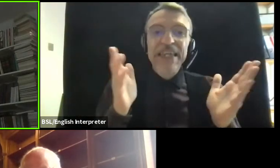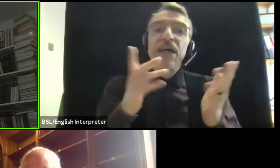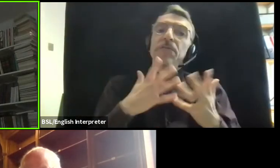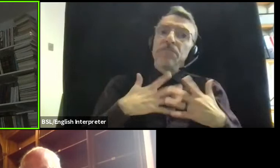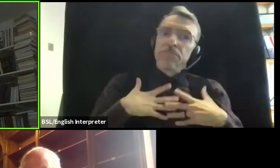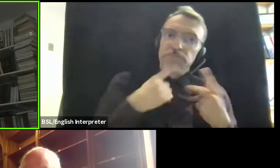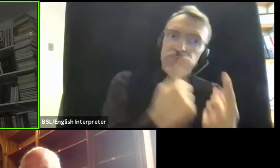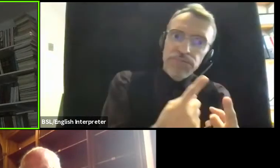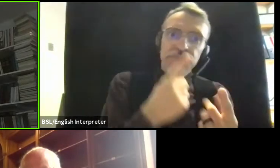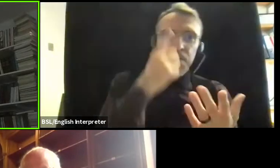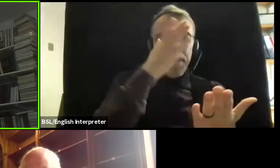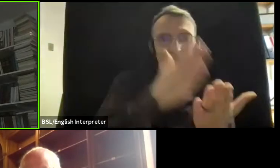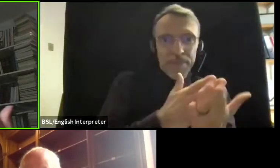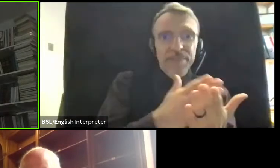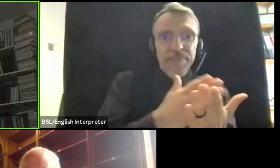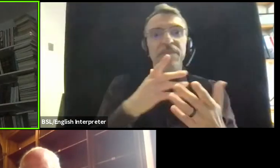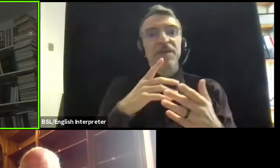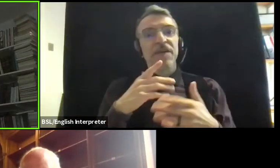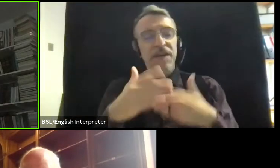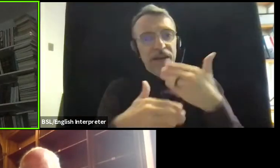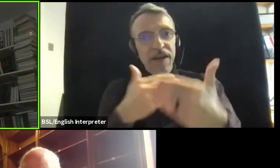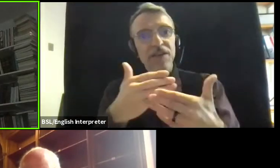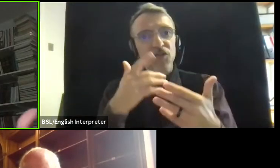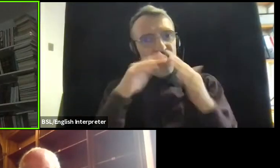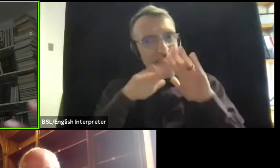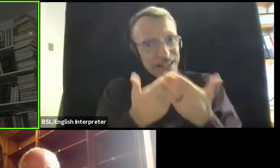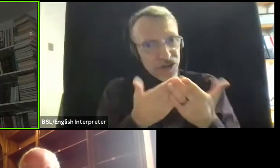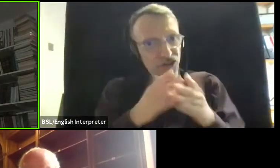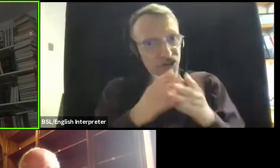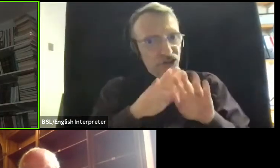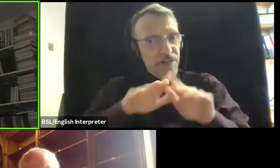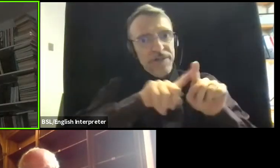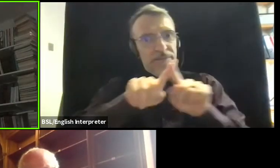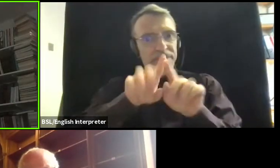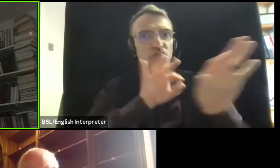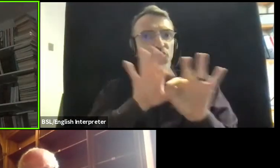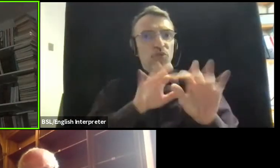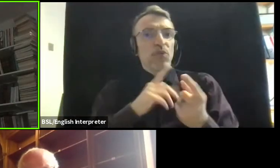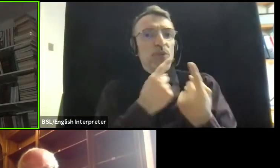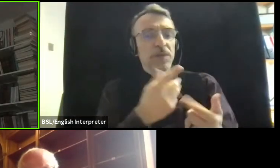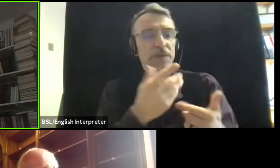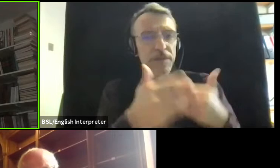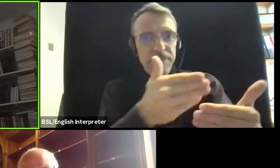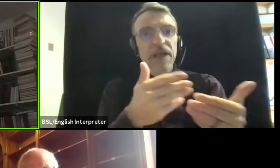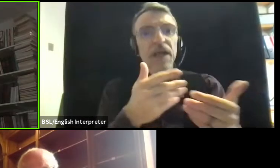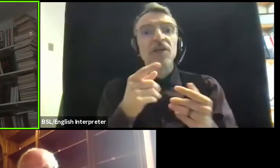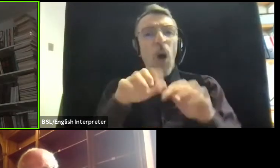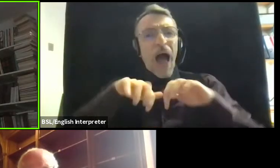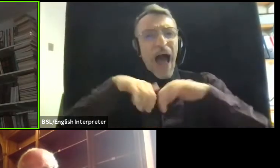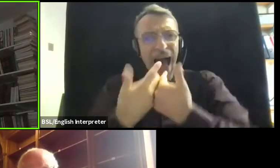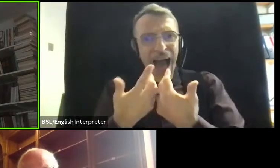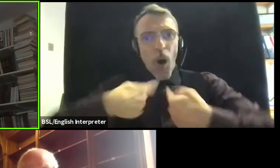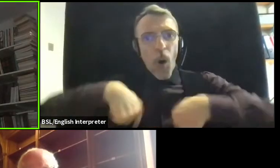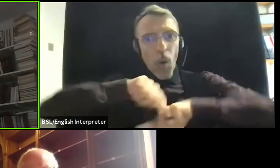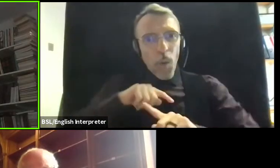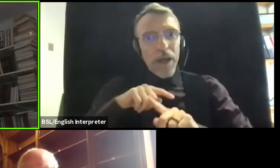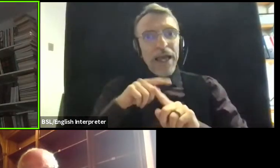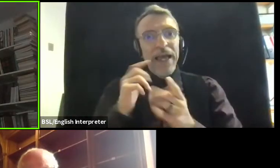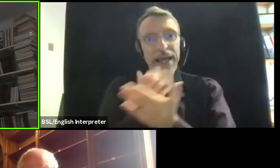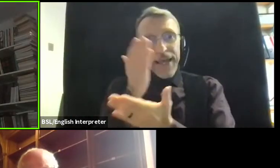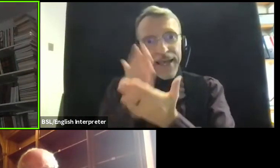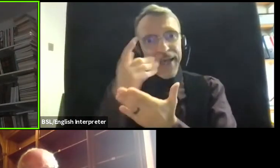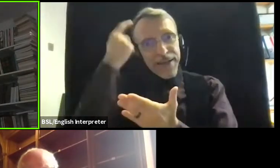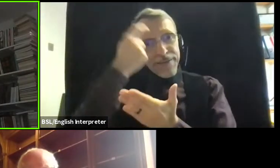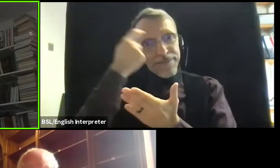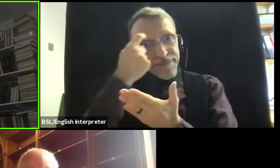belief, the inclusion of poor people and so forth, is how do we also take into